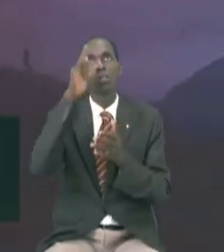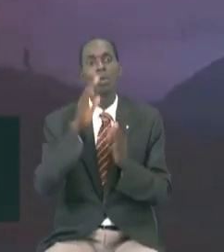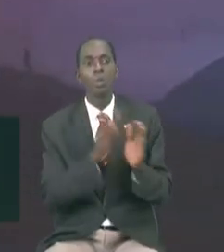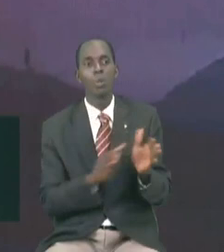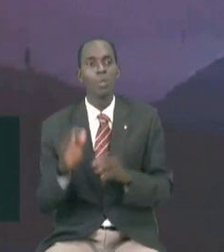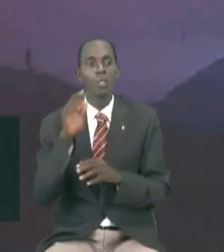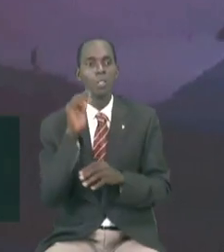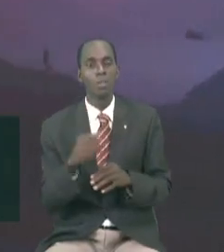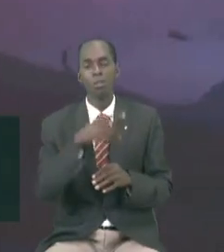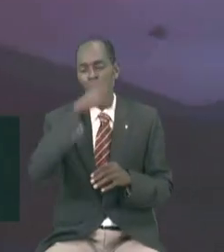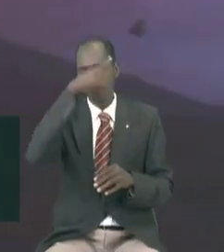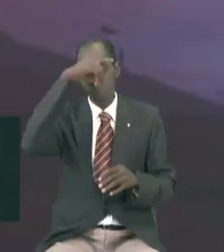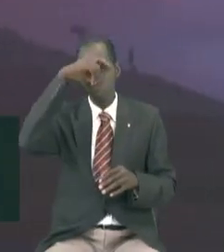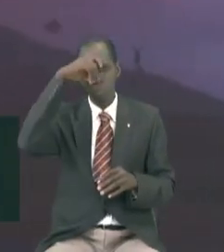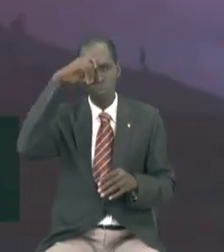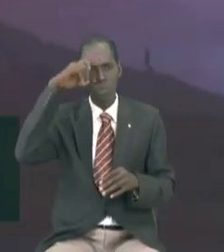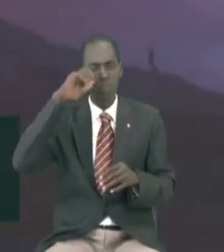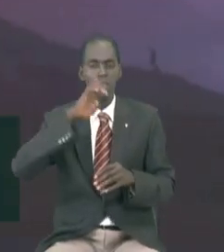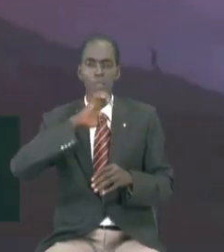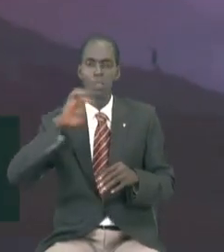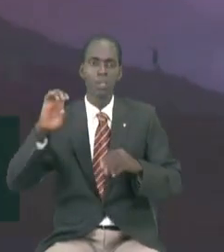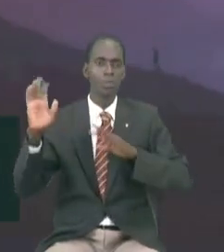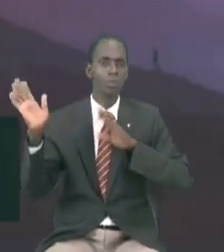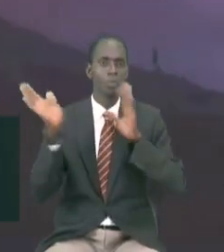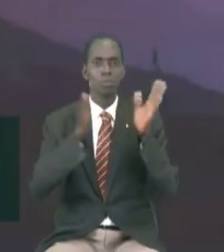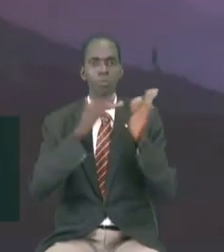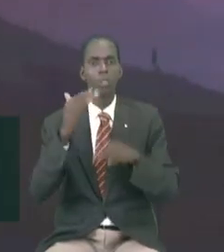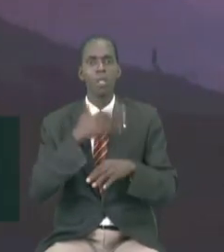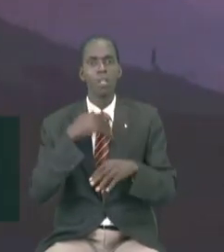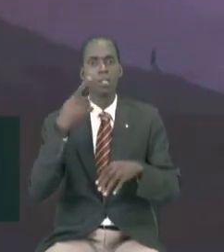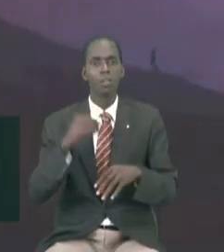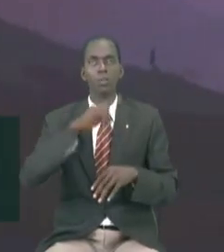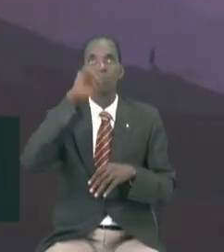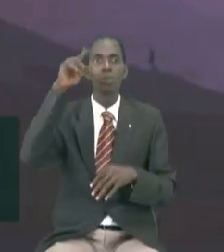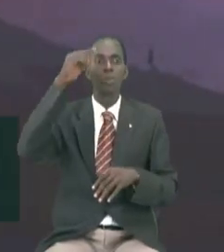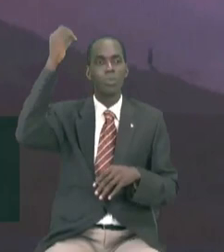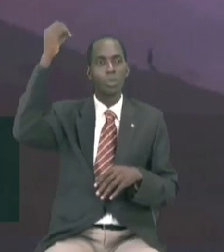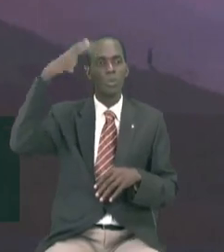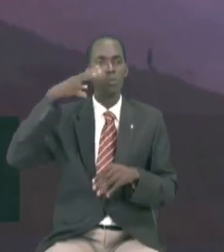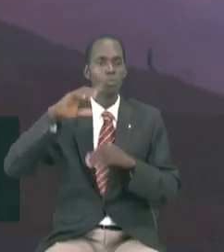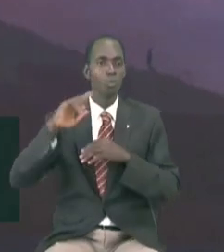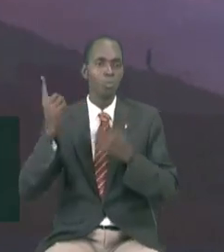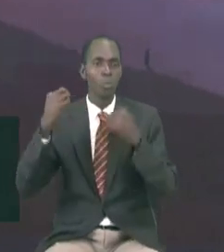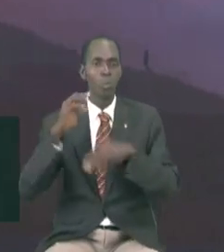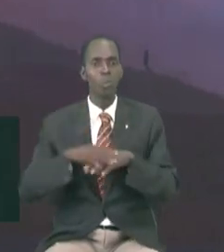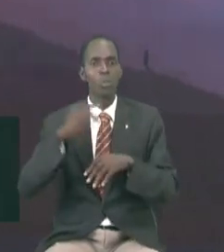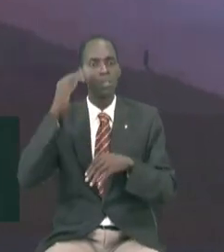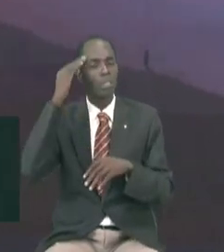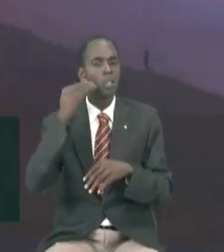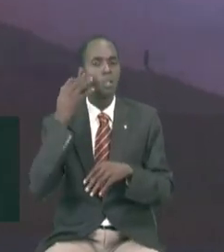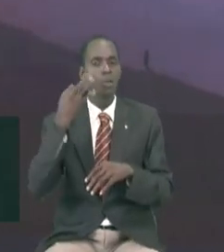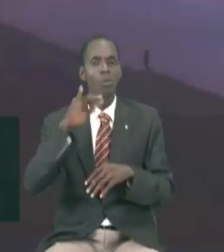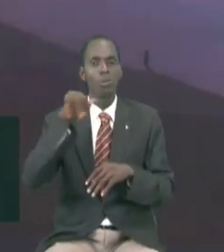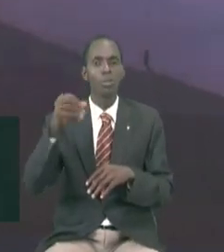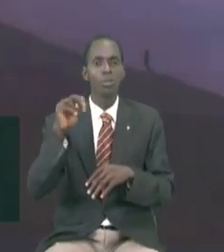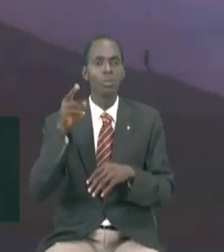head of Jonah, that he fainted and wished himself to die, and